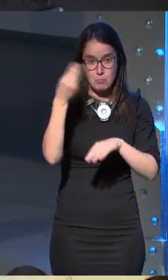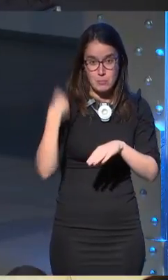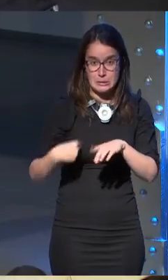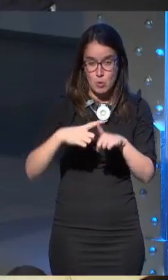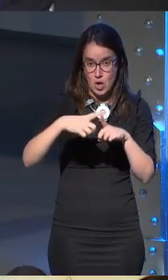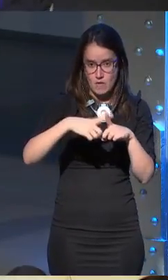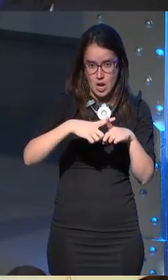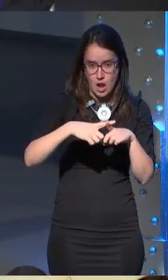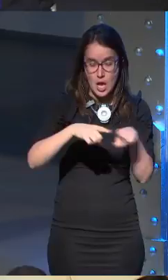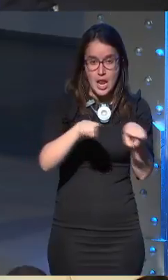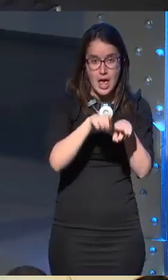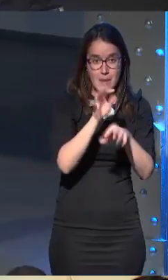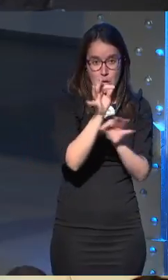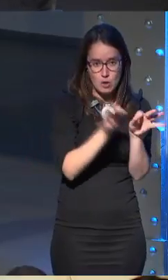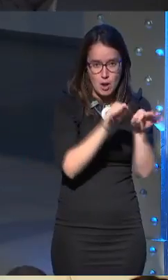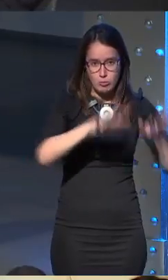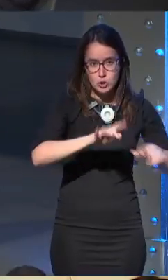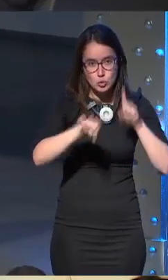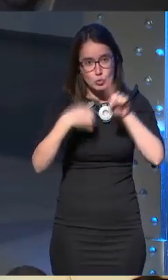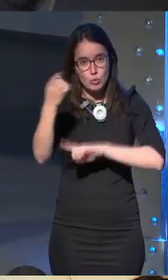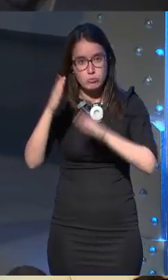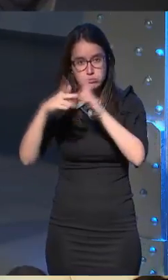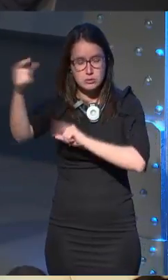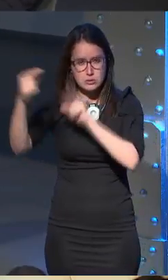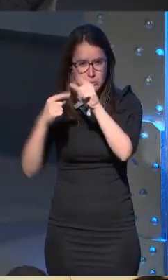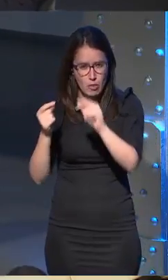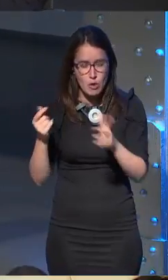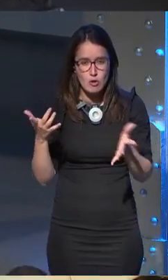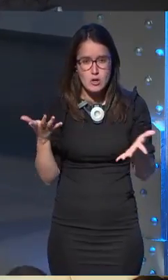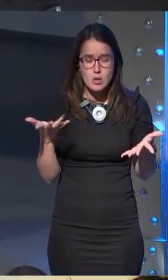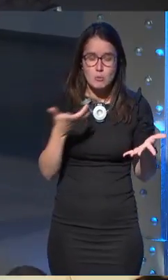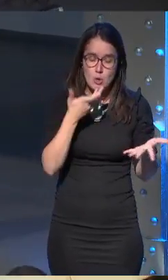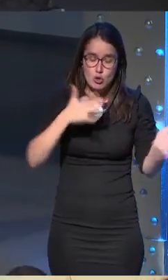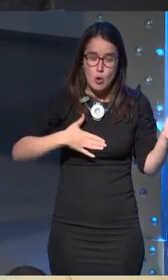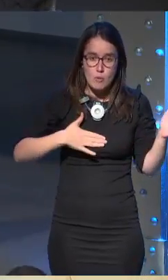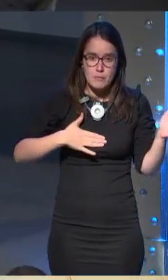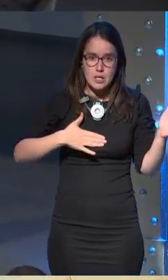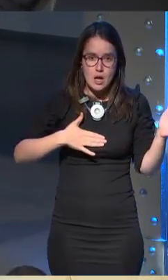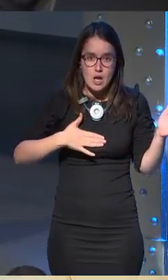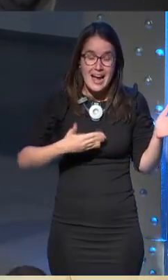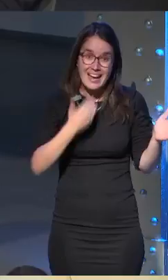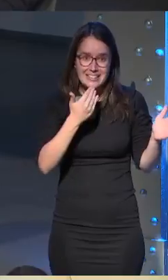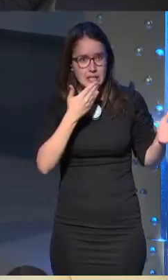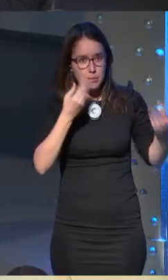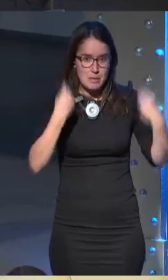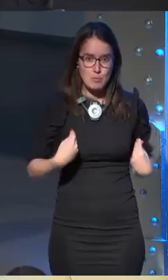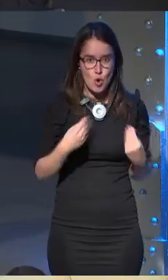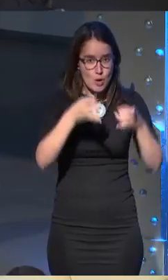of the mission almost at your same level, but he stayed here. What I did.